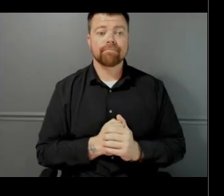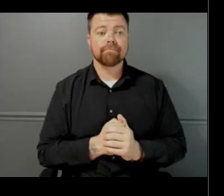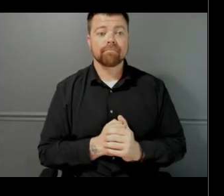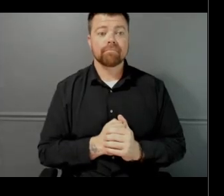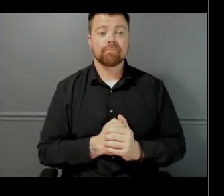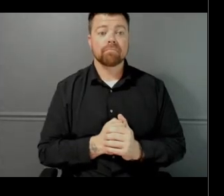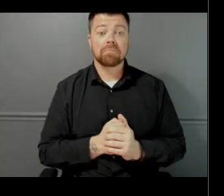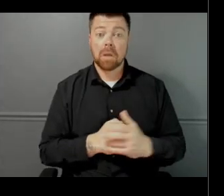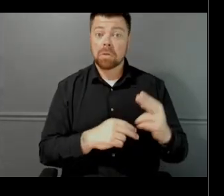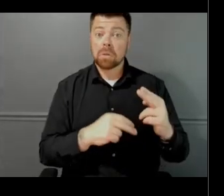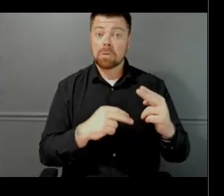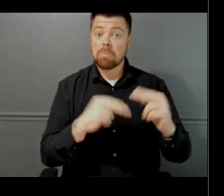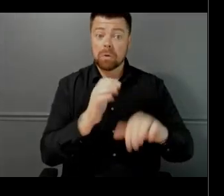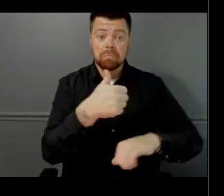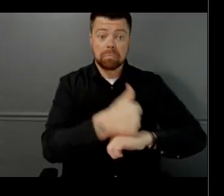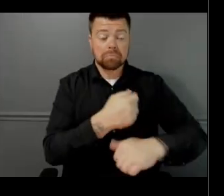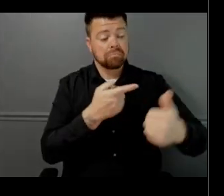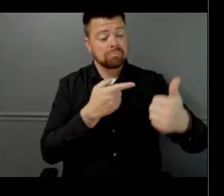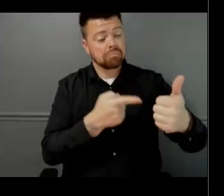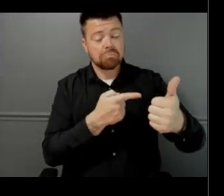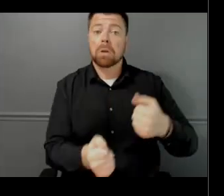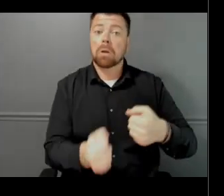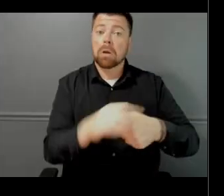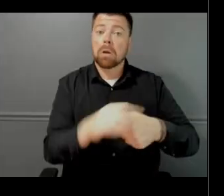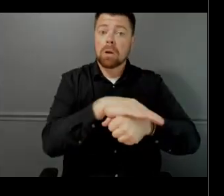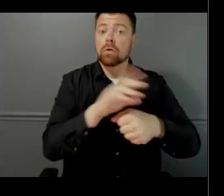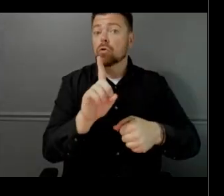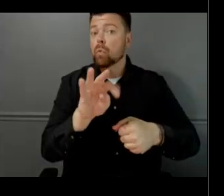within a building containing covered dwelling units,